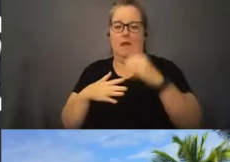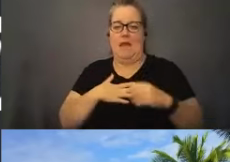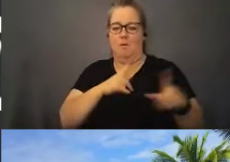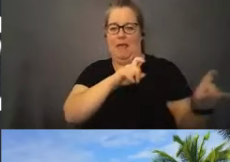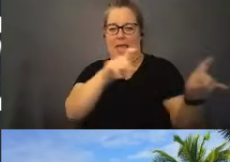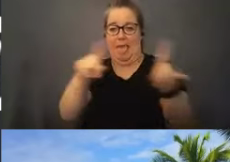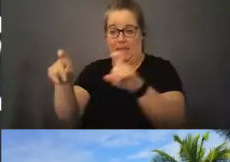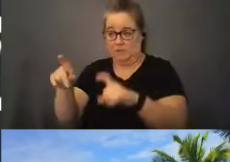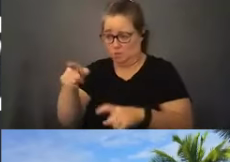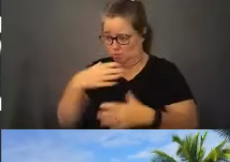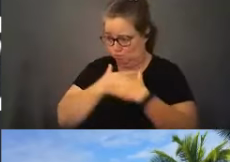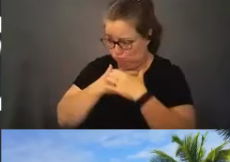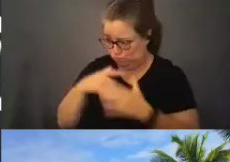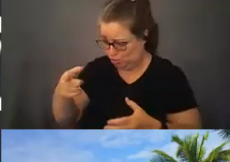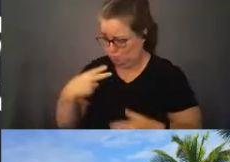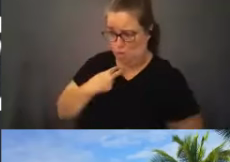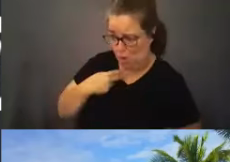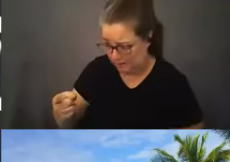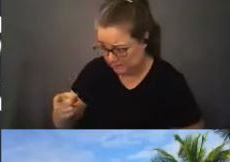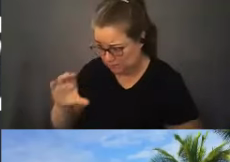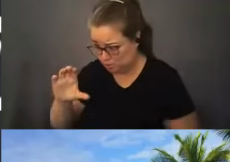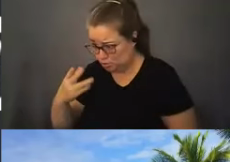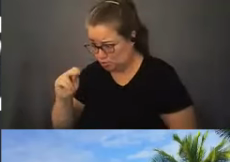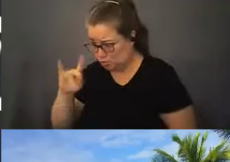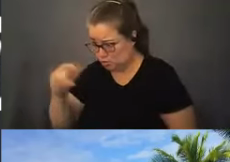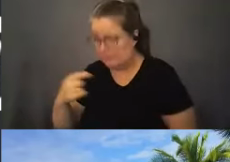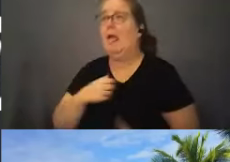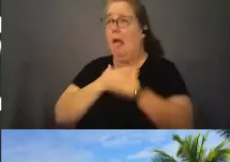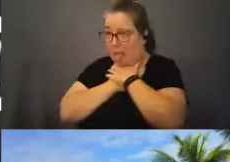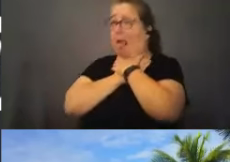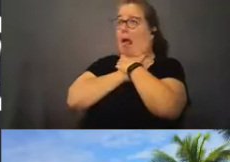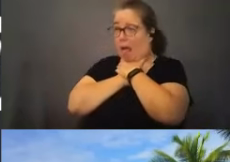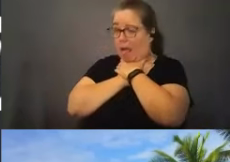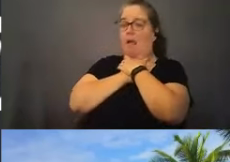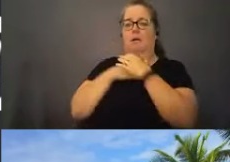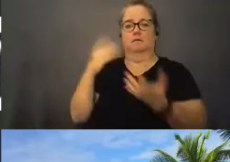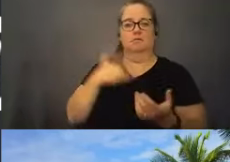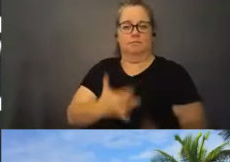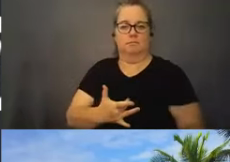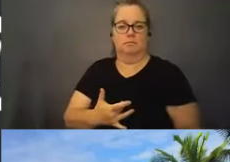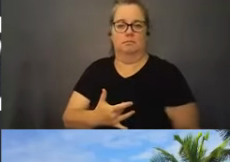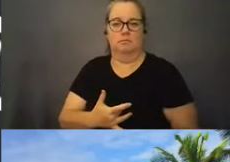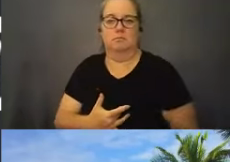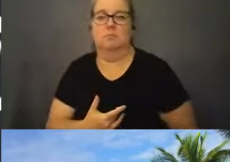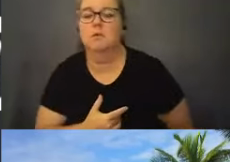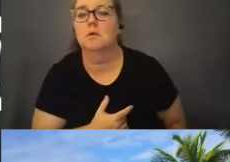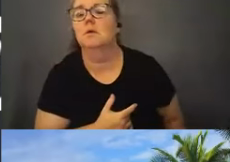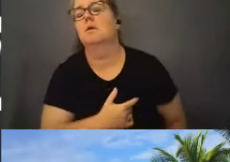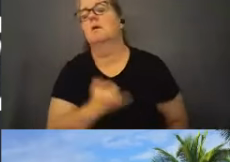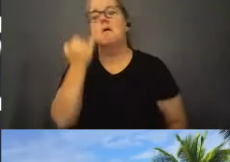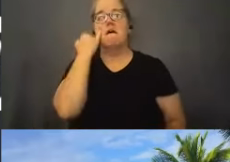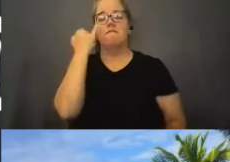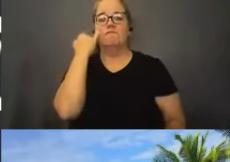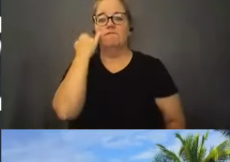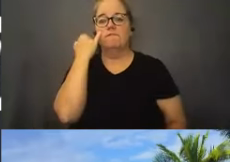you choking? And they'll often, shake their head. And then if you